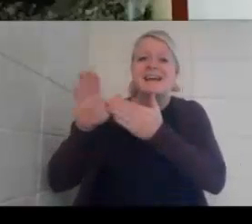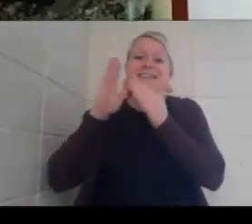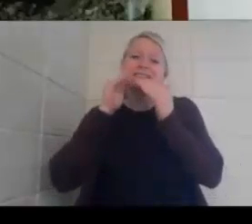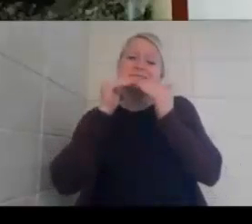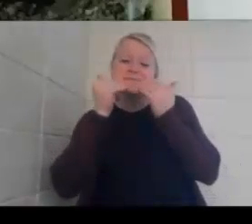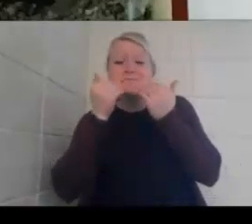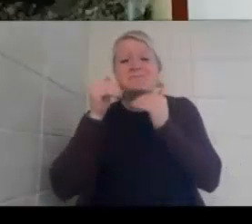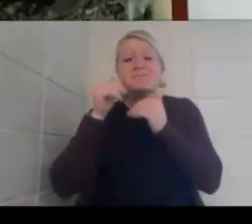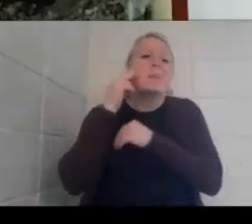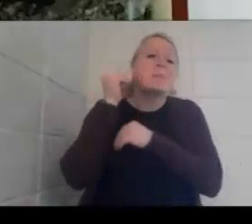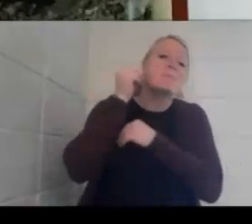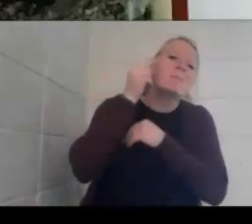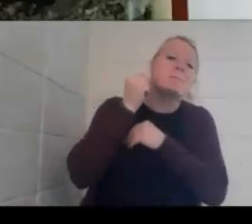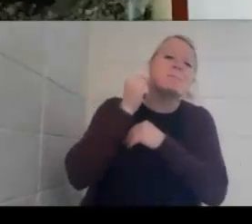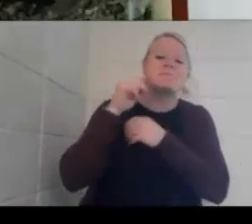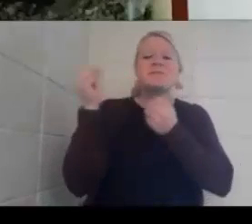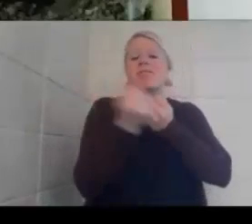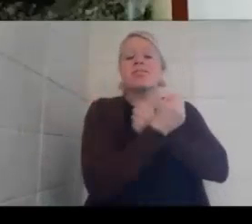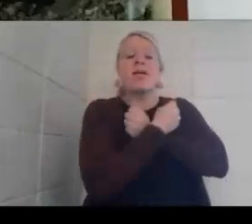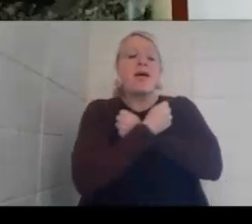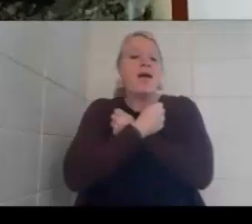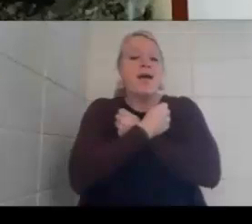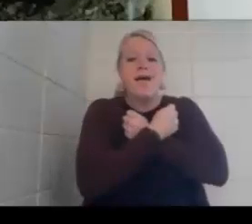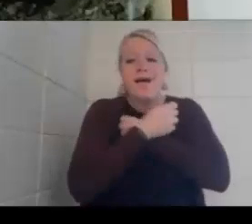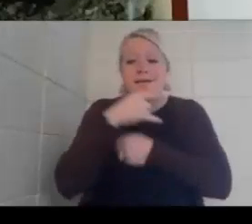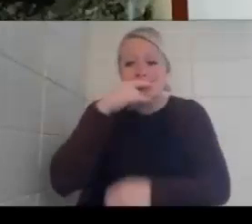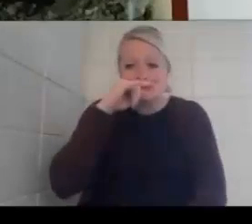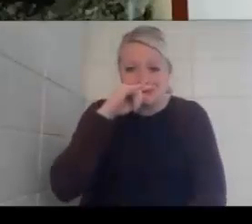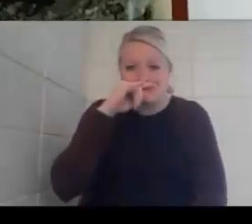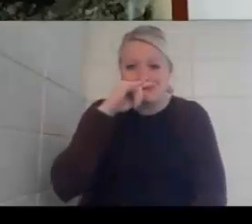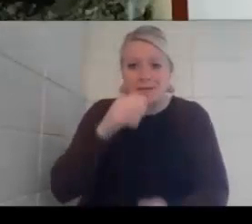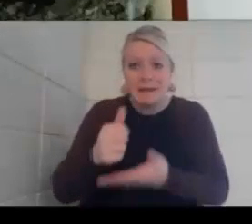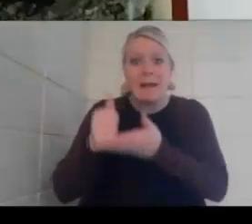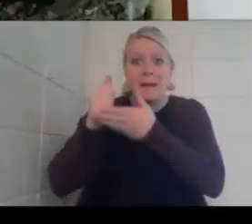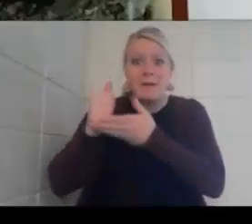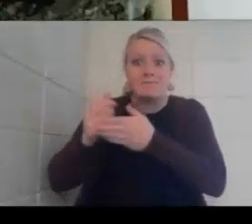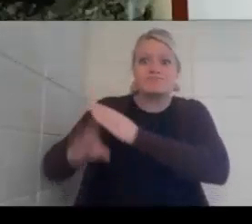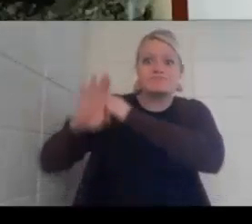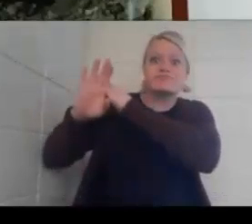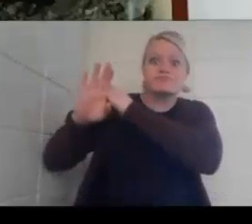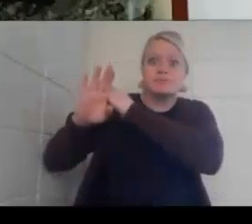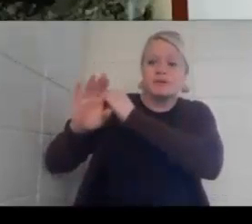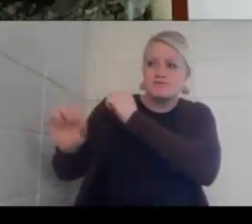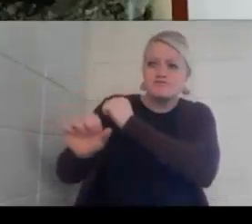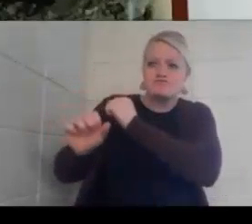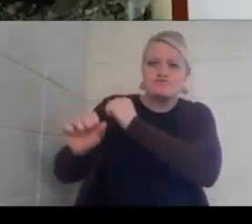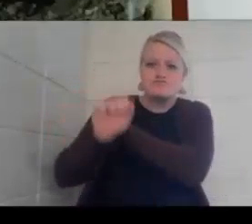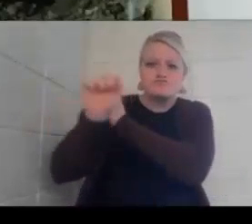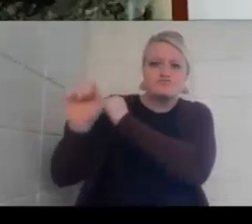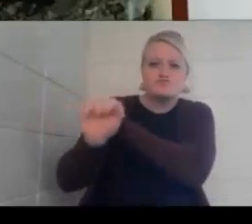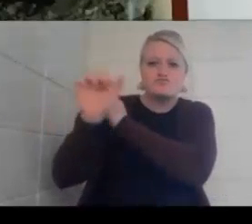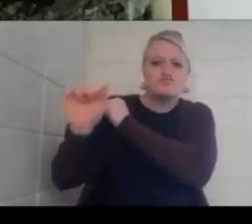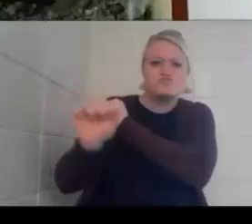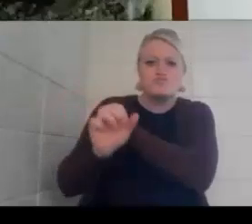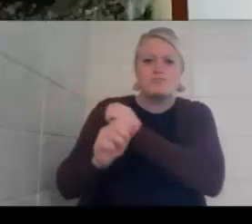are nice. They're very sweet. They like to give kisses and love kids. They